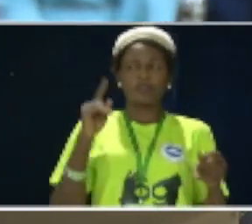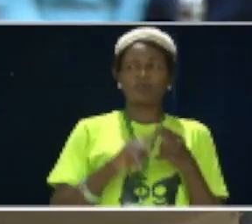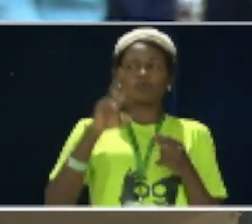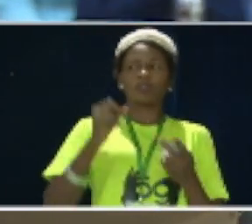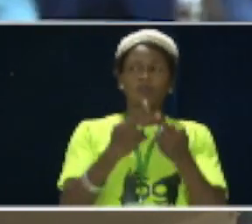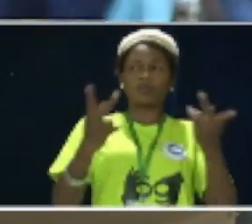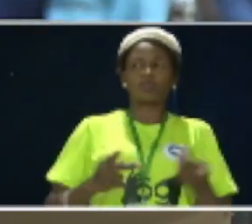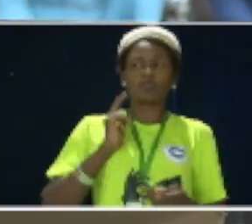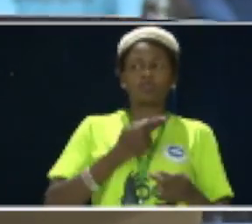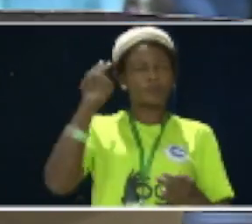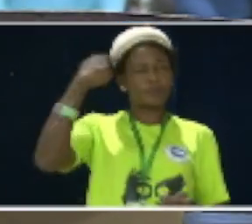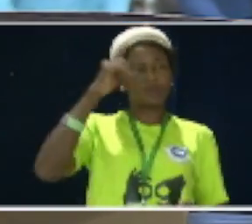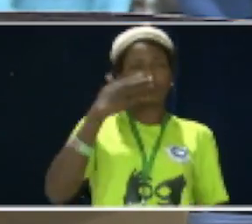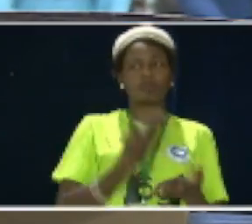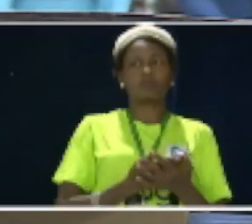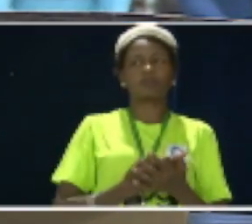reposition us for good.